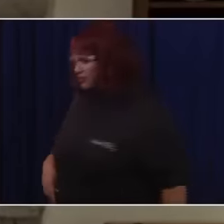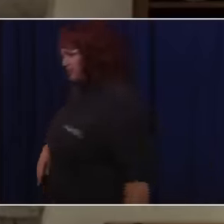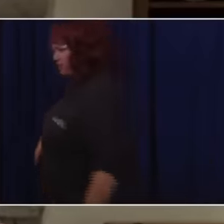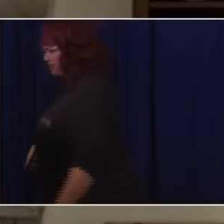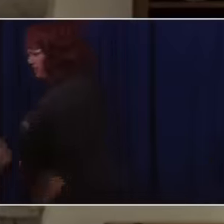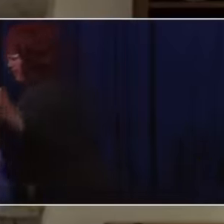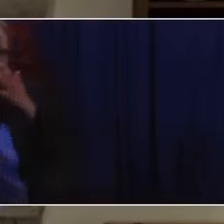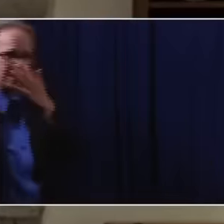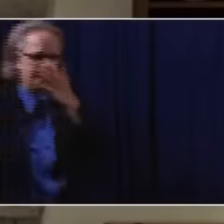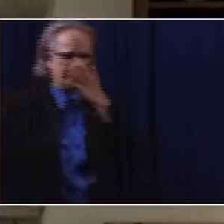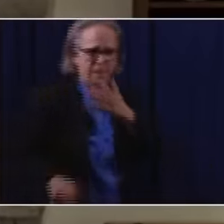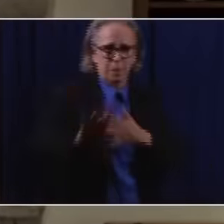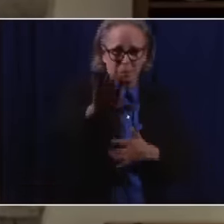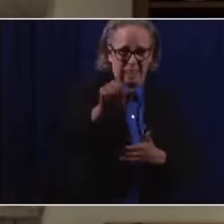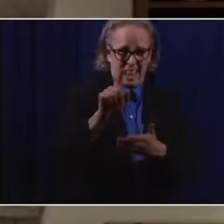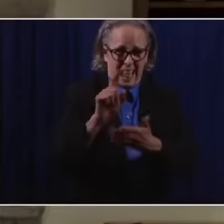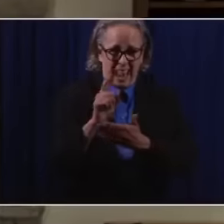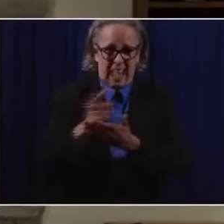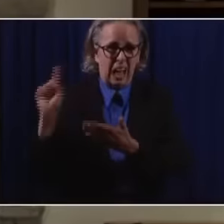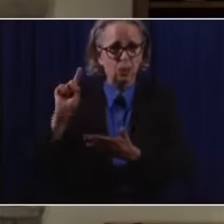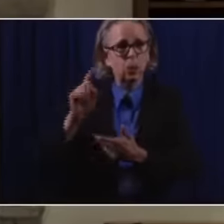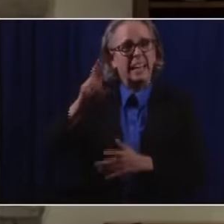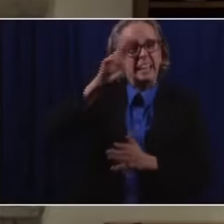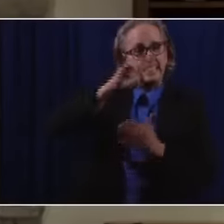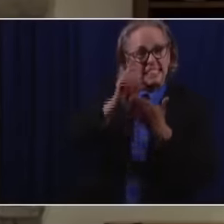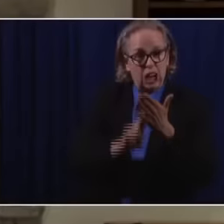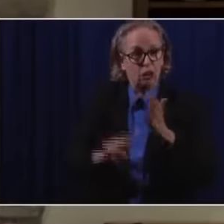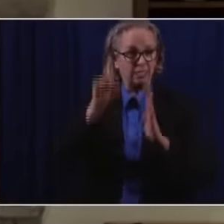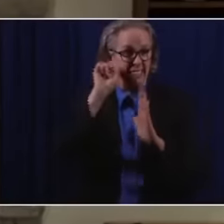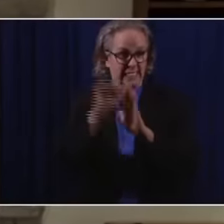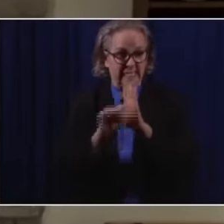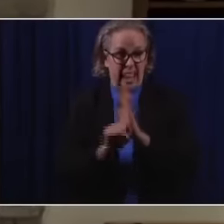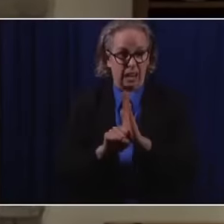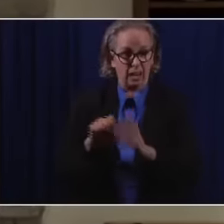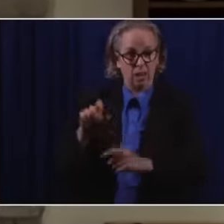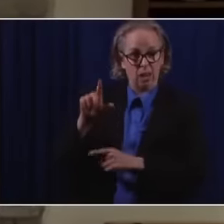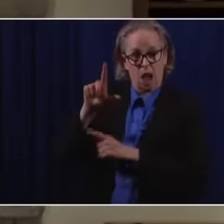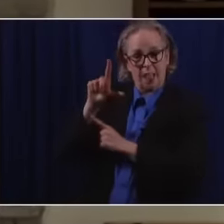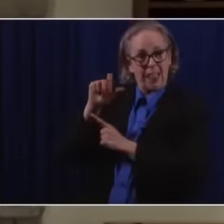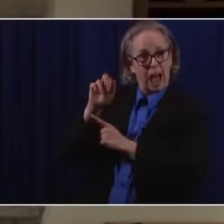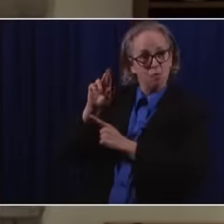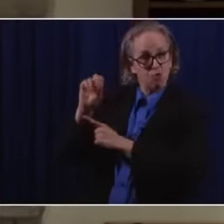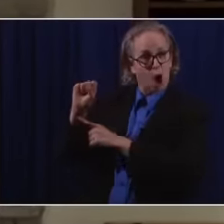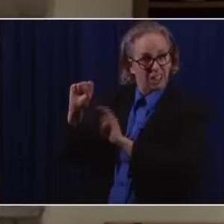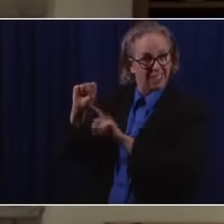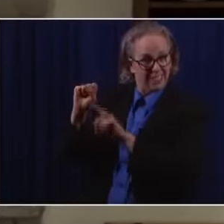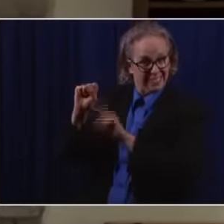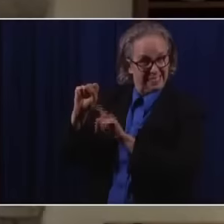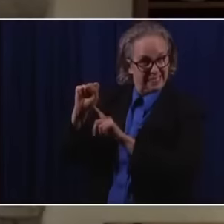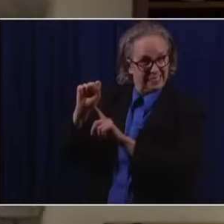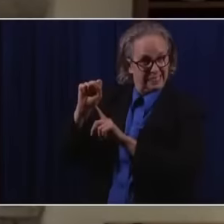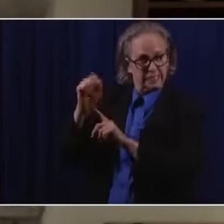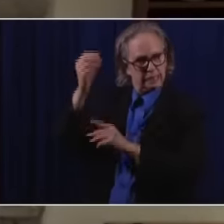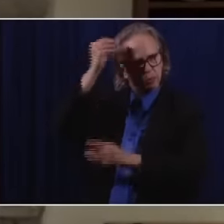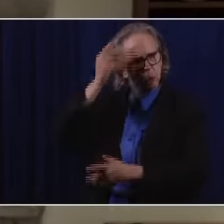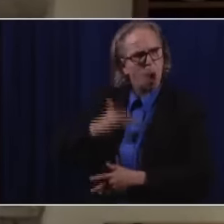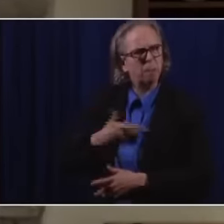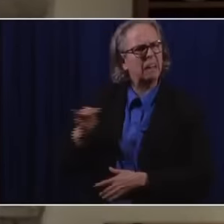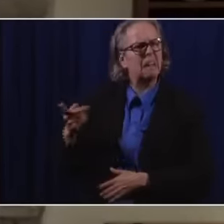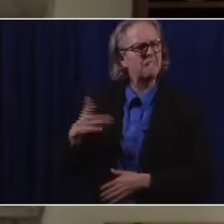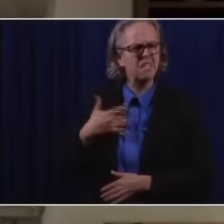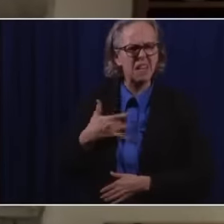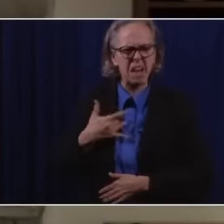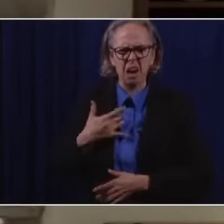vote before Election Day than vote on Election Day. Even with an increased turnout, which would appear we're having, it means